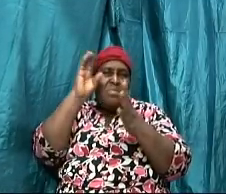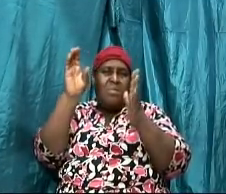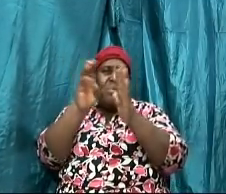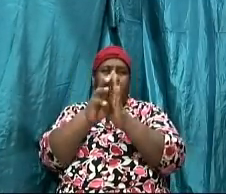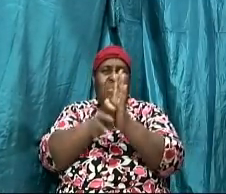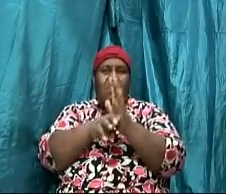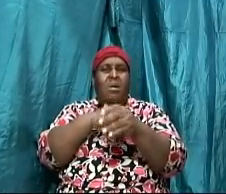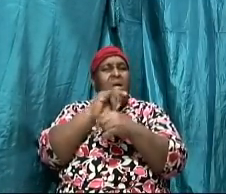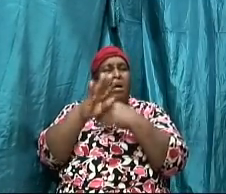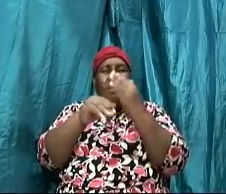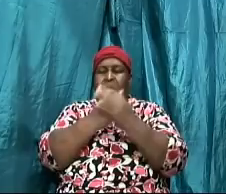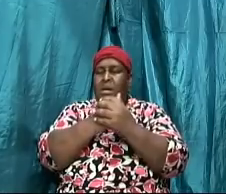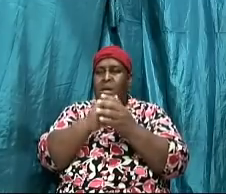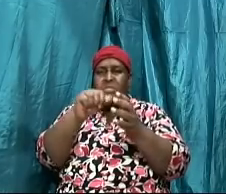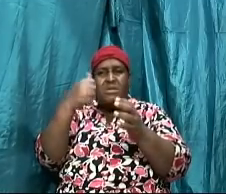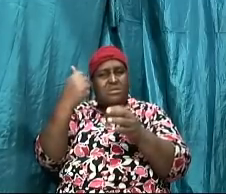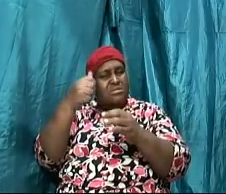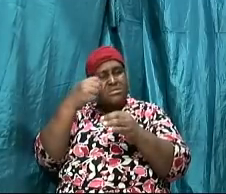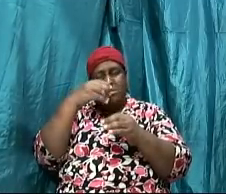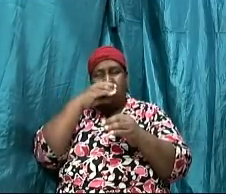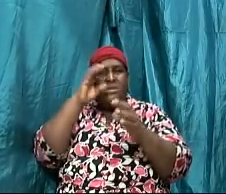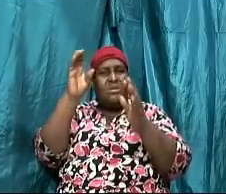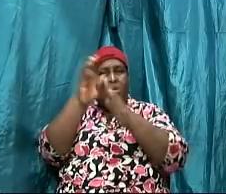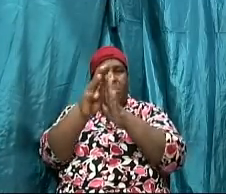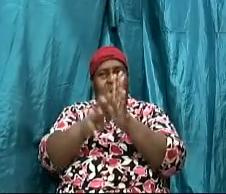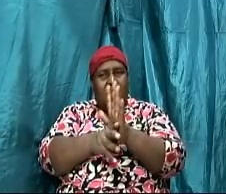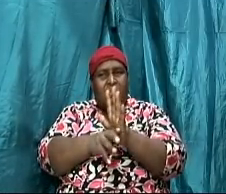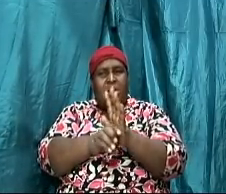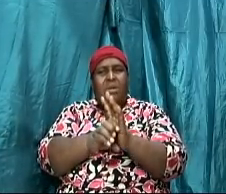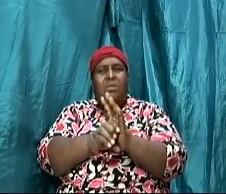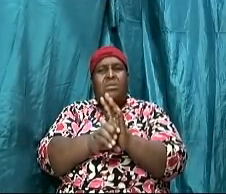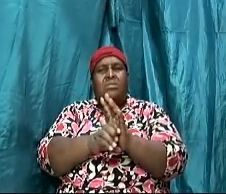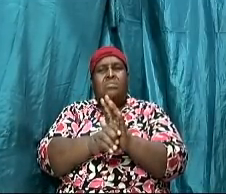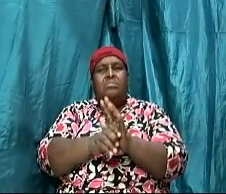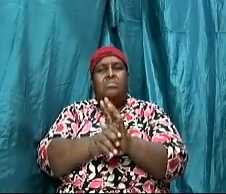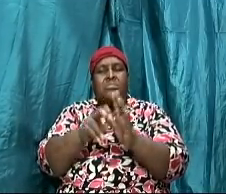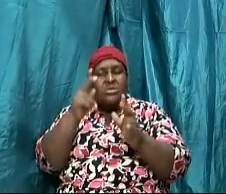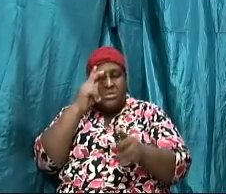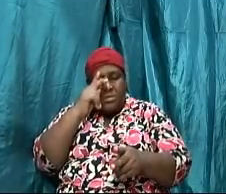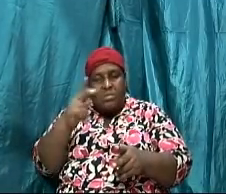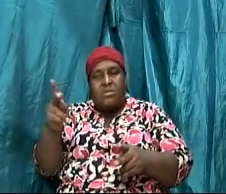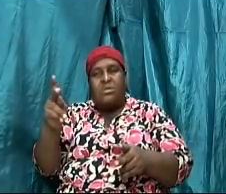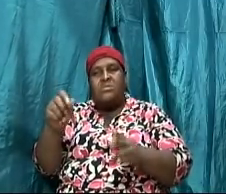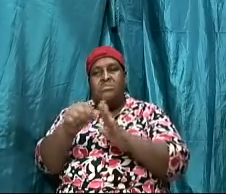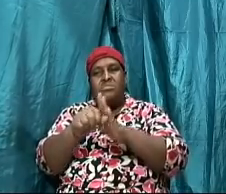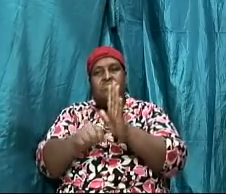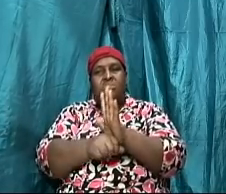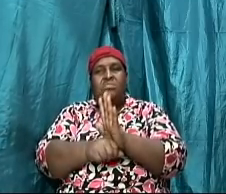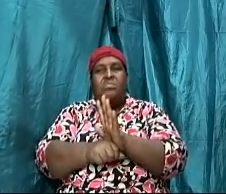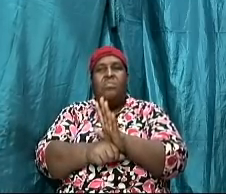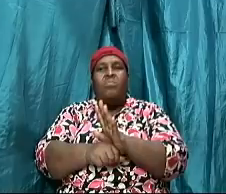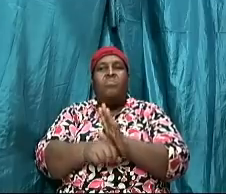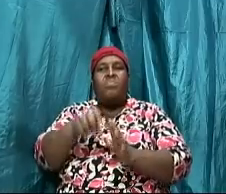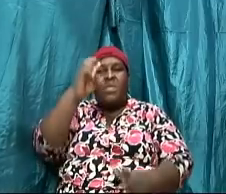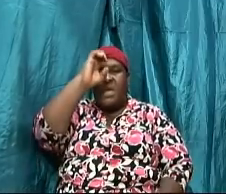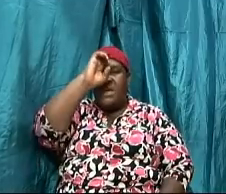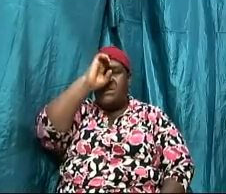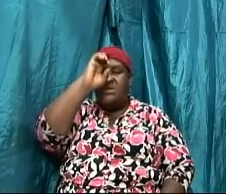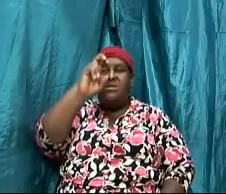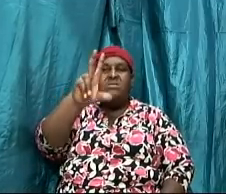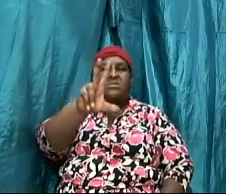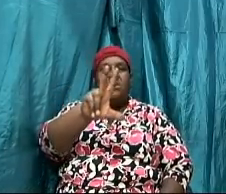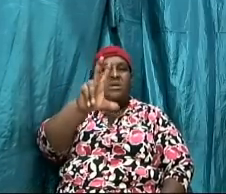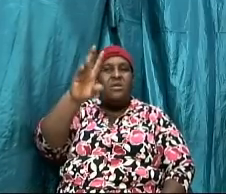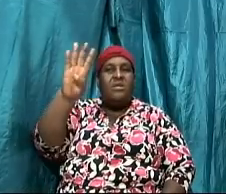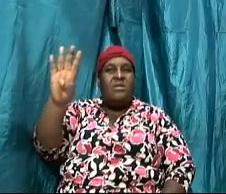Ten Commandments. And we're going to look a little deeper into that. Let's just look at some scriptures that back up this point. Exodus chapter 34 and verse